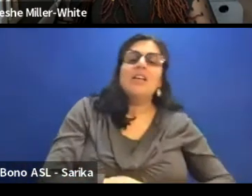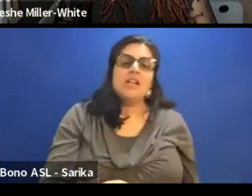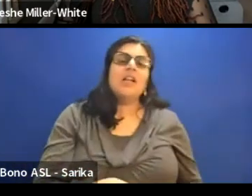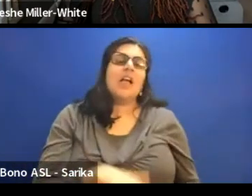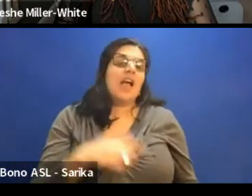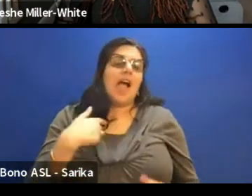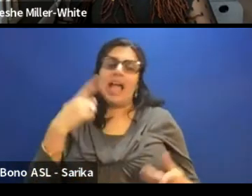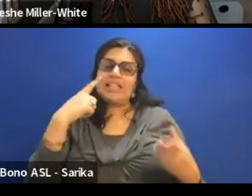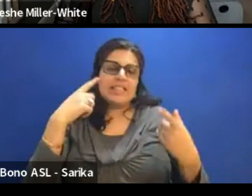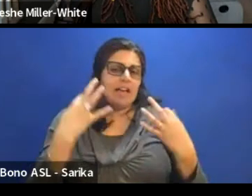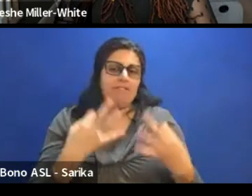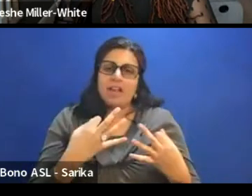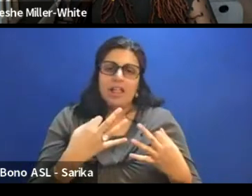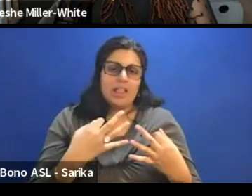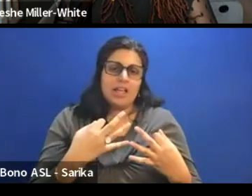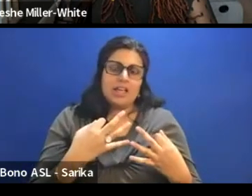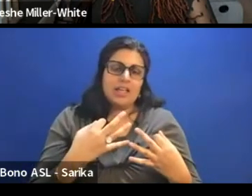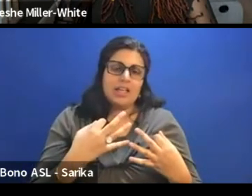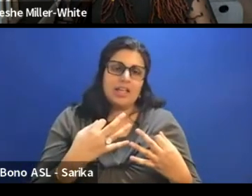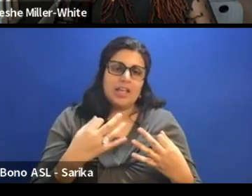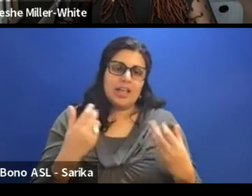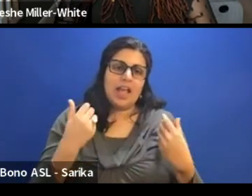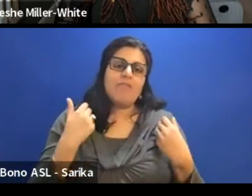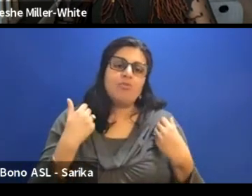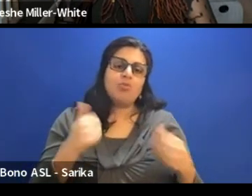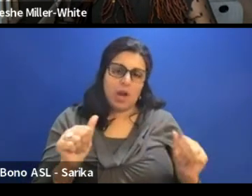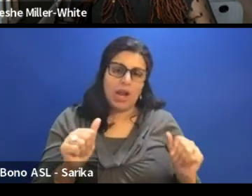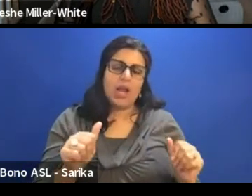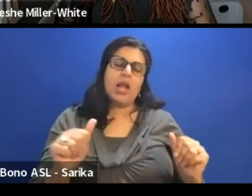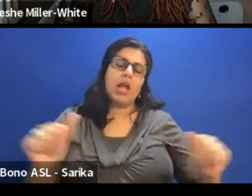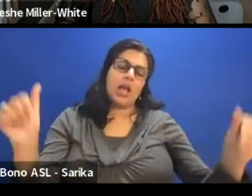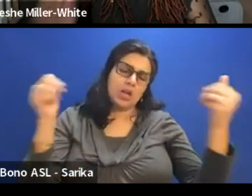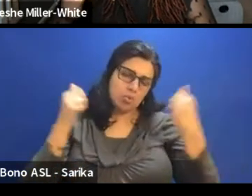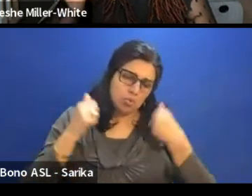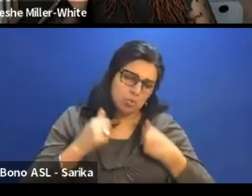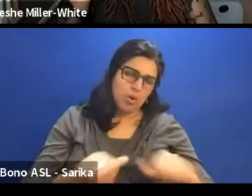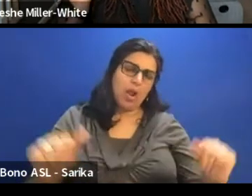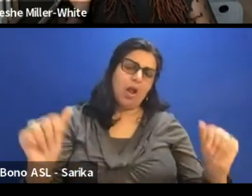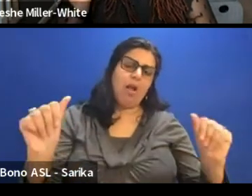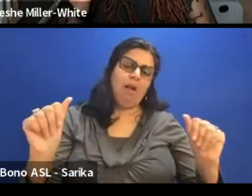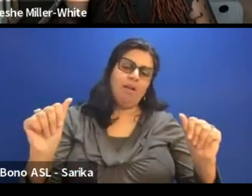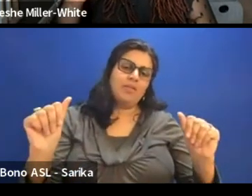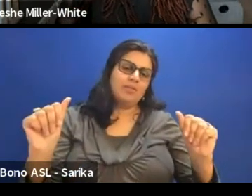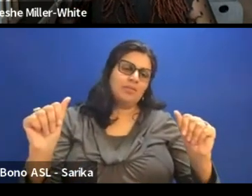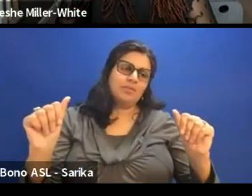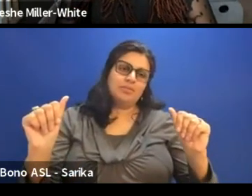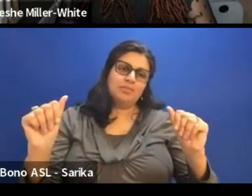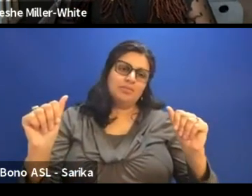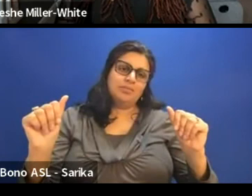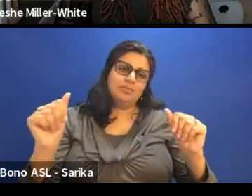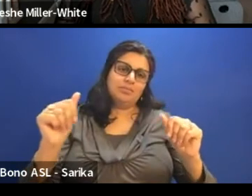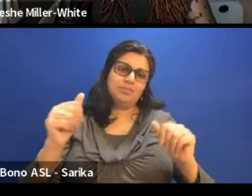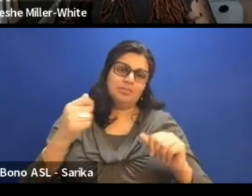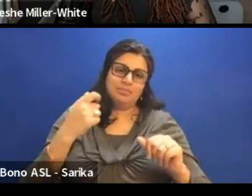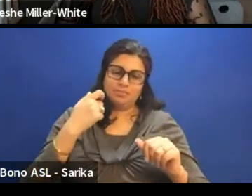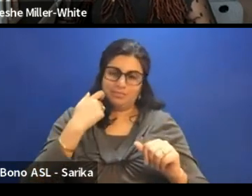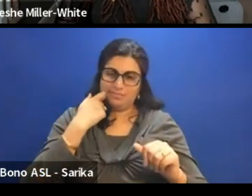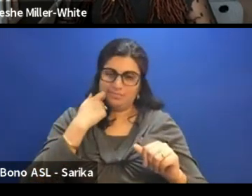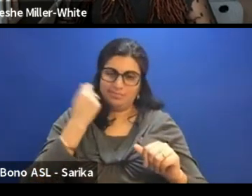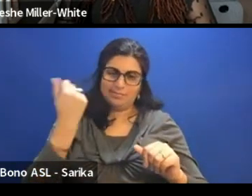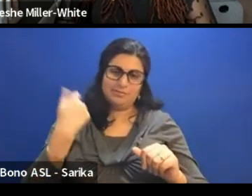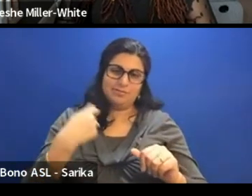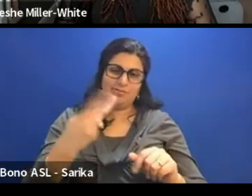have tried my best, you know, these last couple months